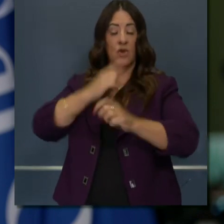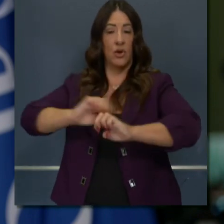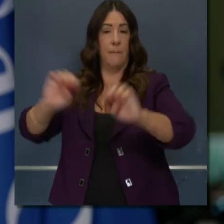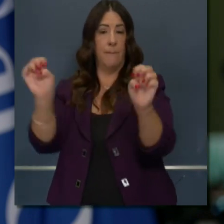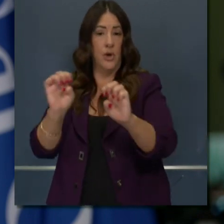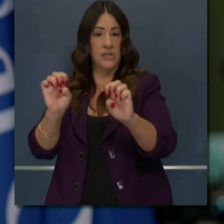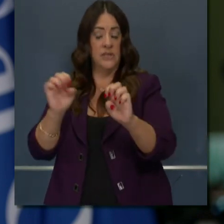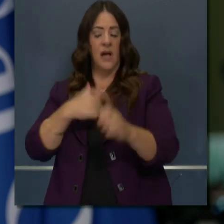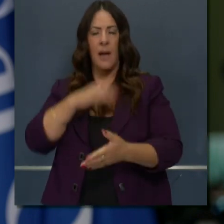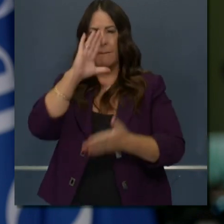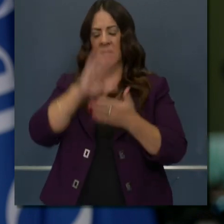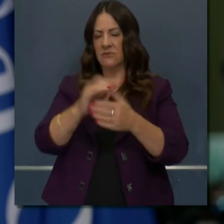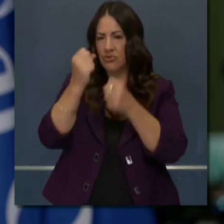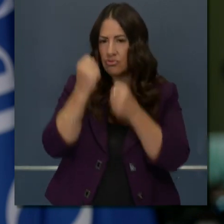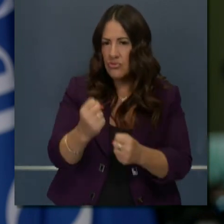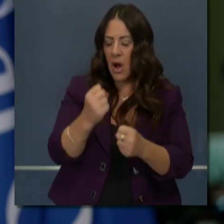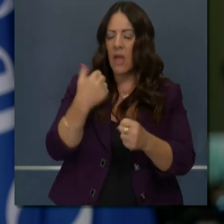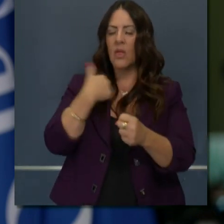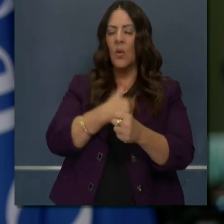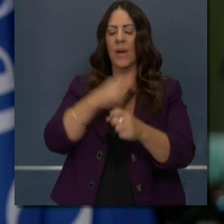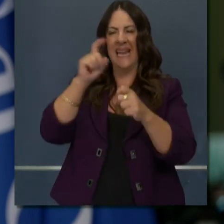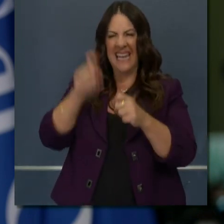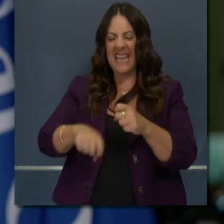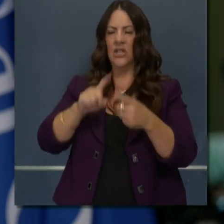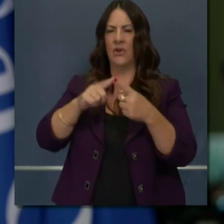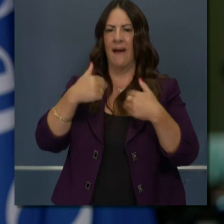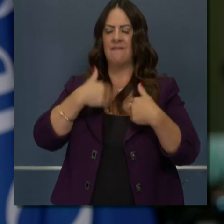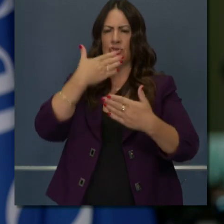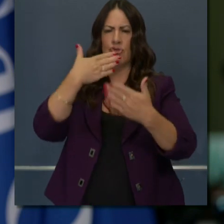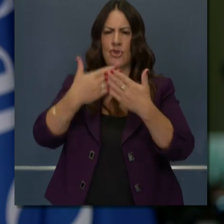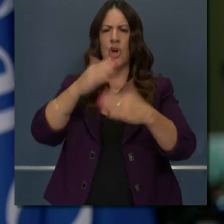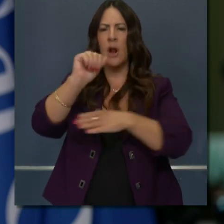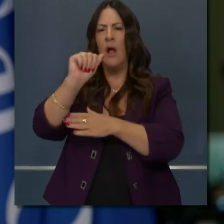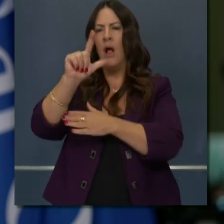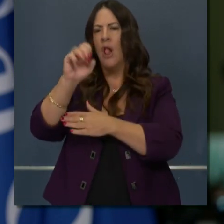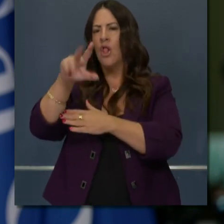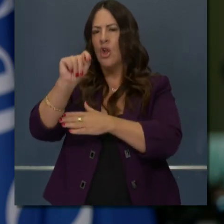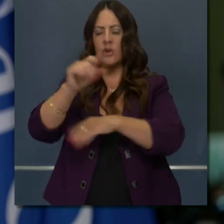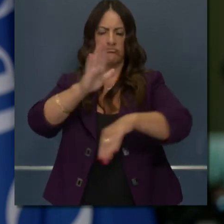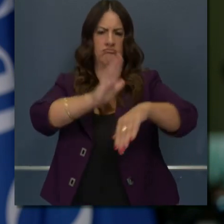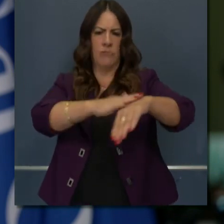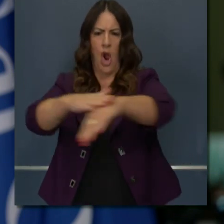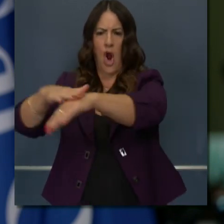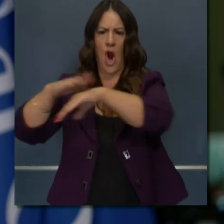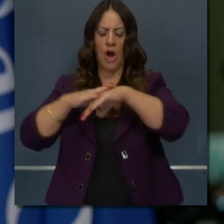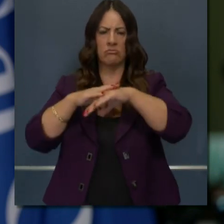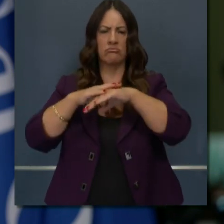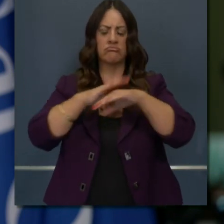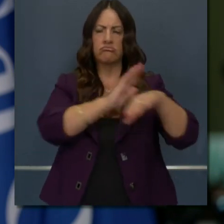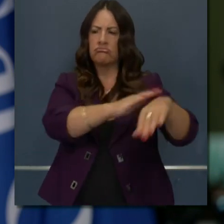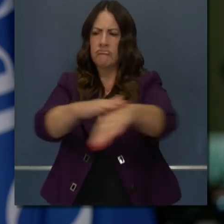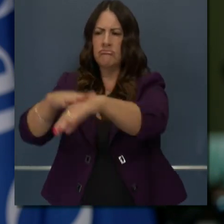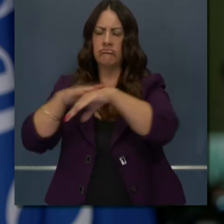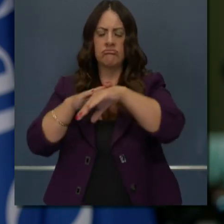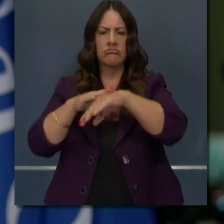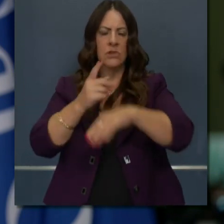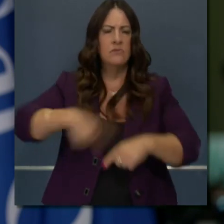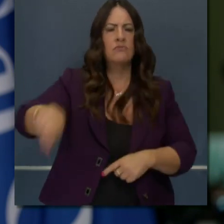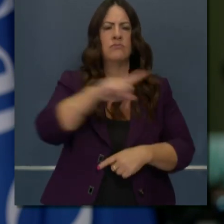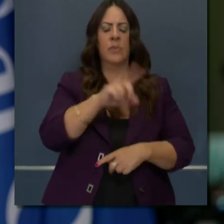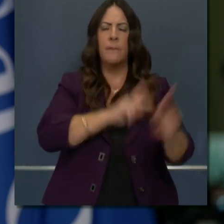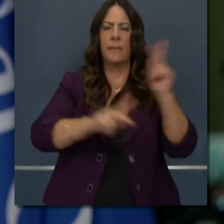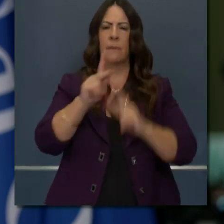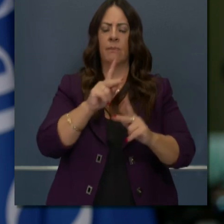and maintaining emergency alert infrastructure to keep all Californians safe from a disaster. If